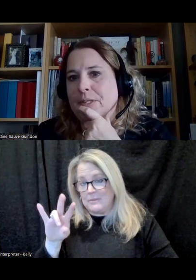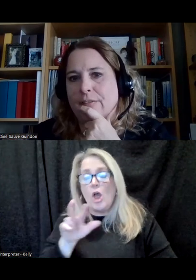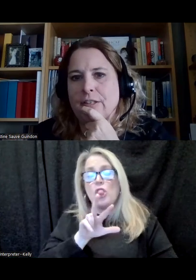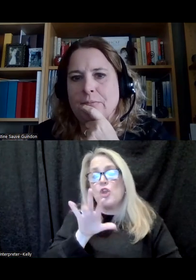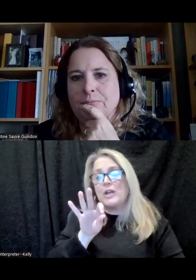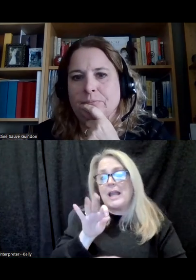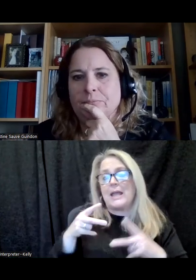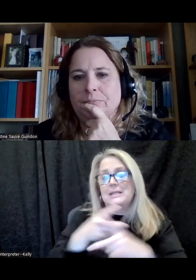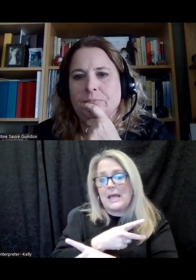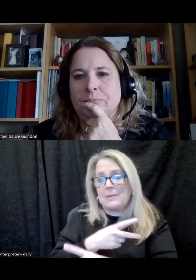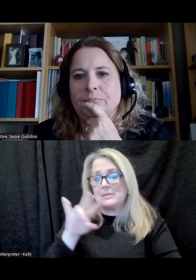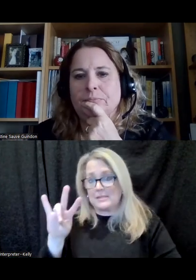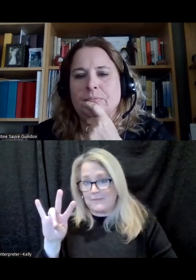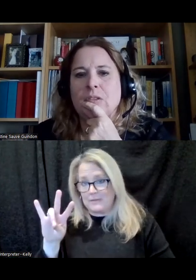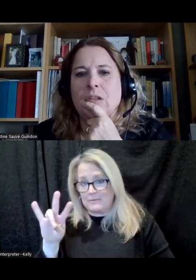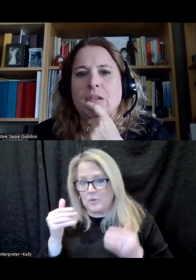39 times 7.